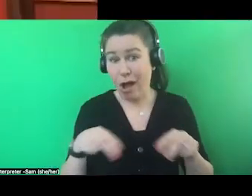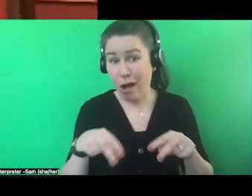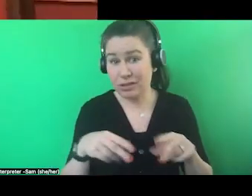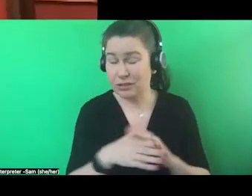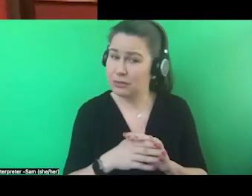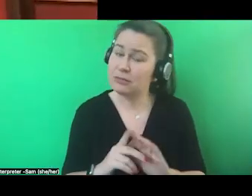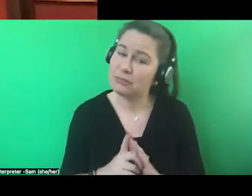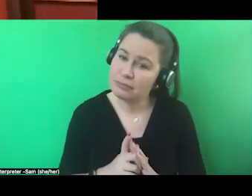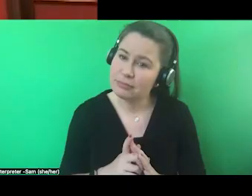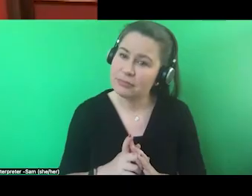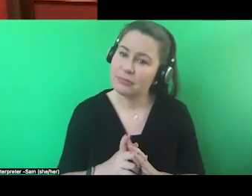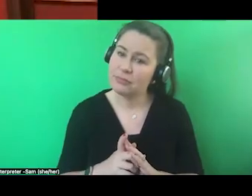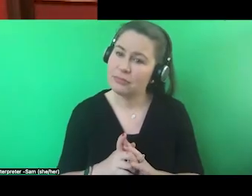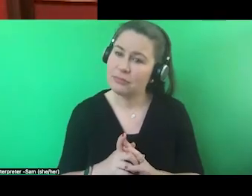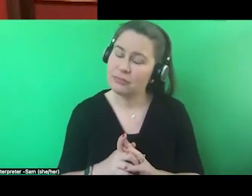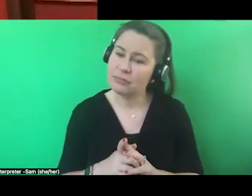Yeah, I think